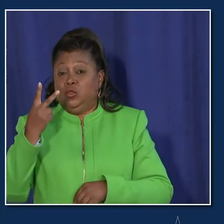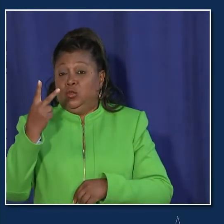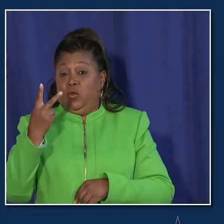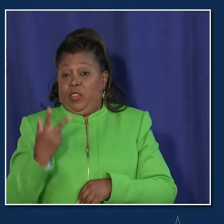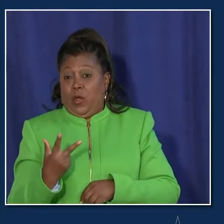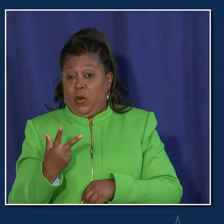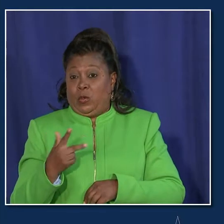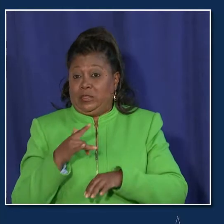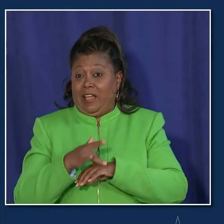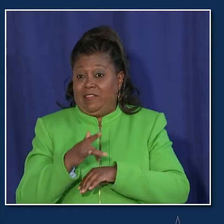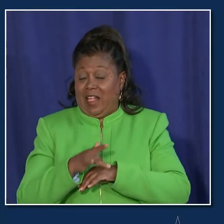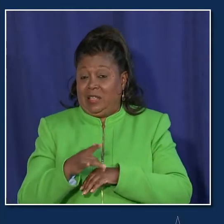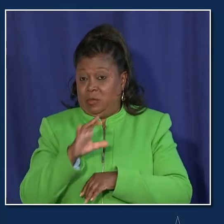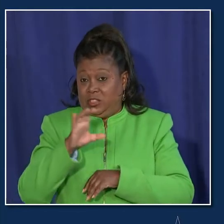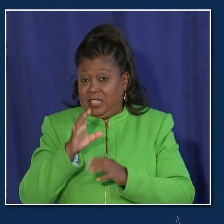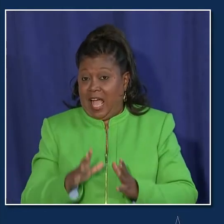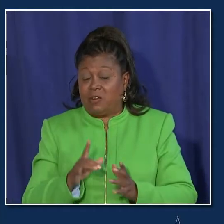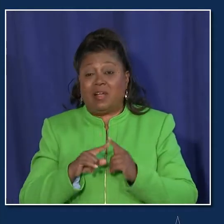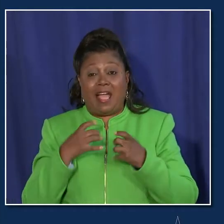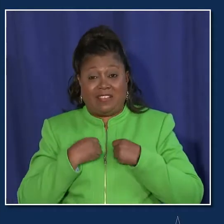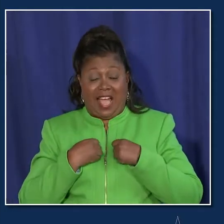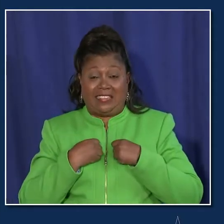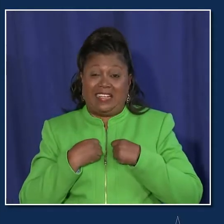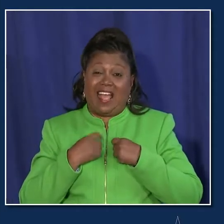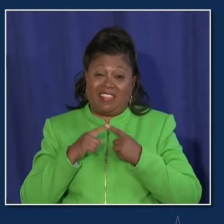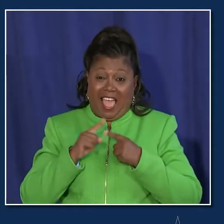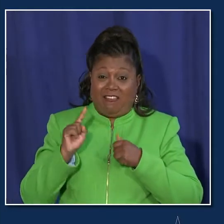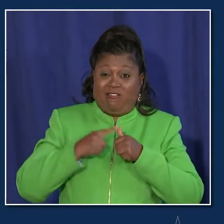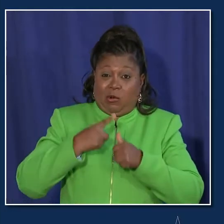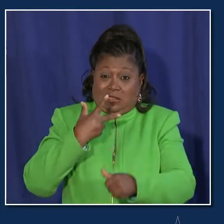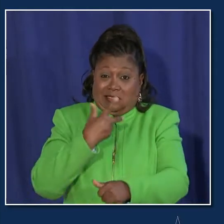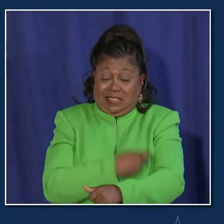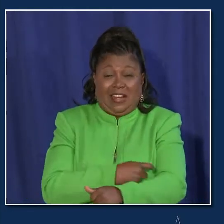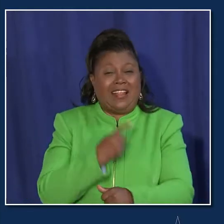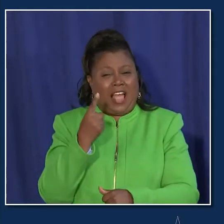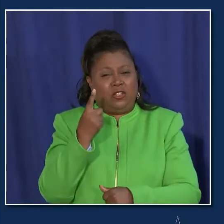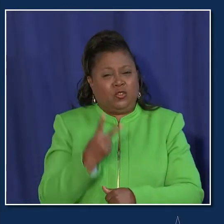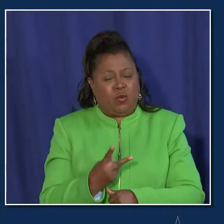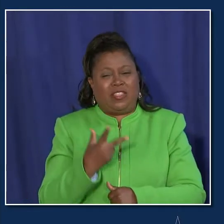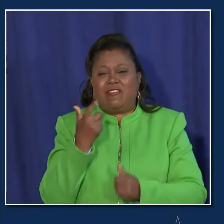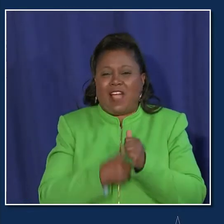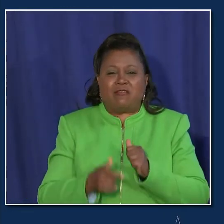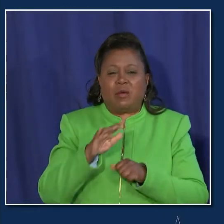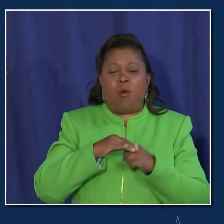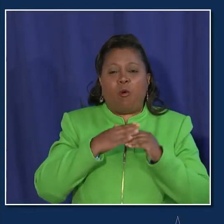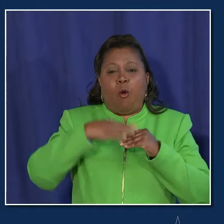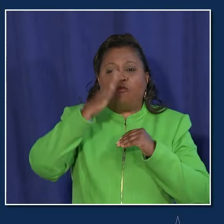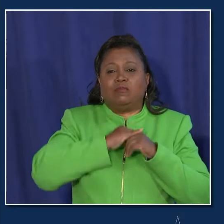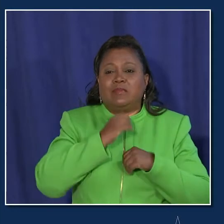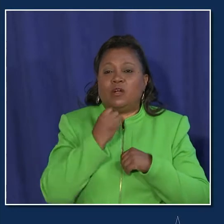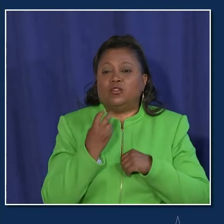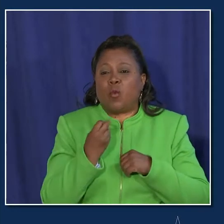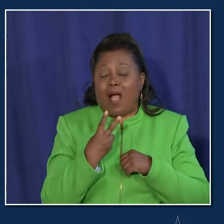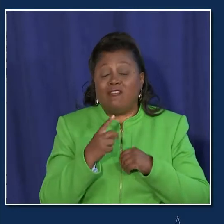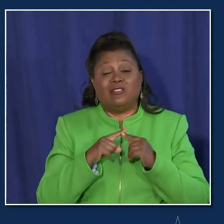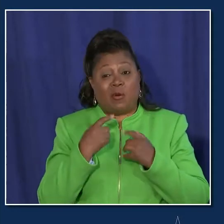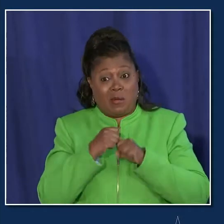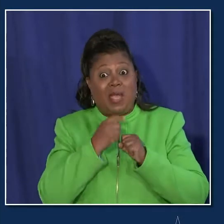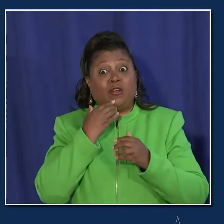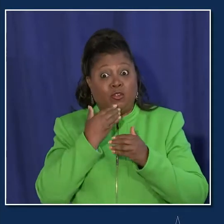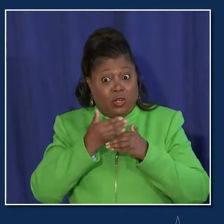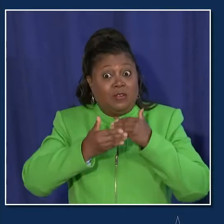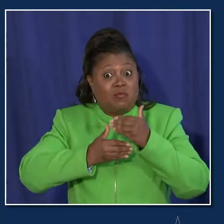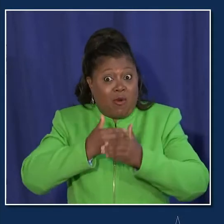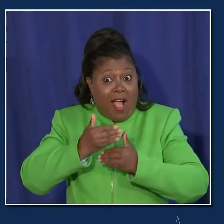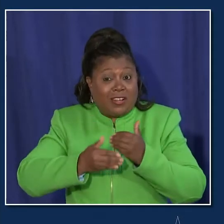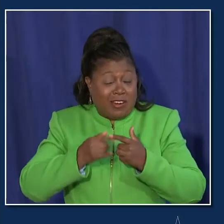2/3 of eligible Chicagoans have gotten at least that first dose, and that's 2/3 of everybody over the age of 12. So we're making good